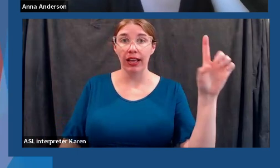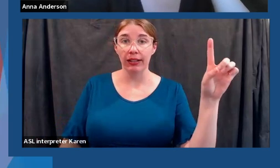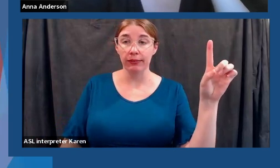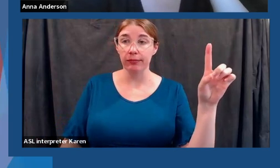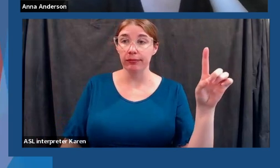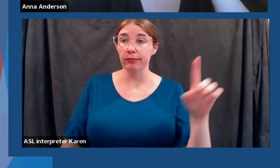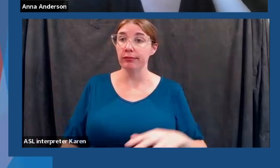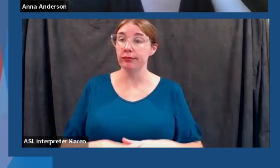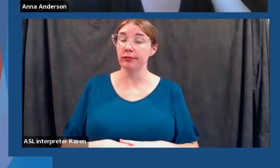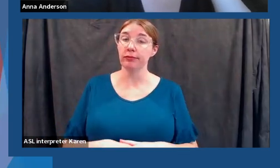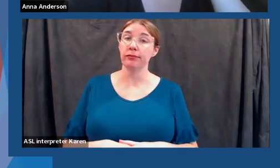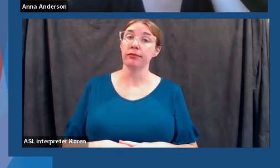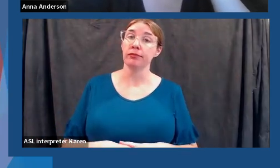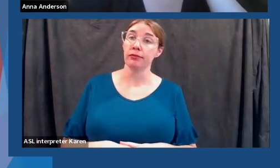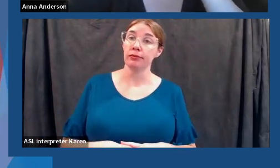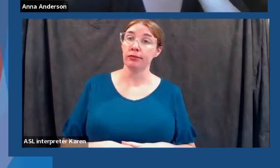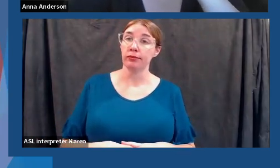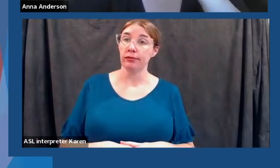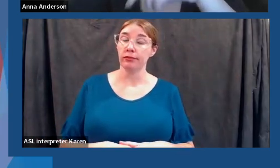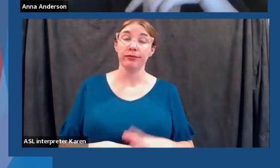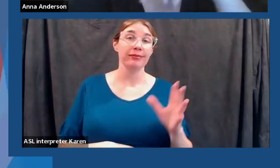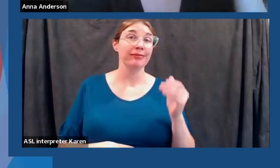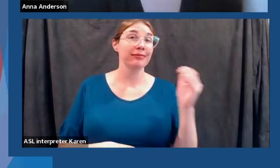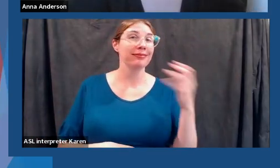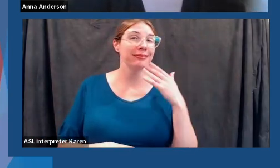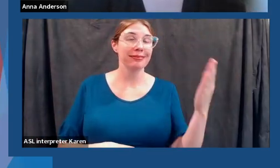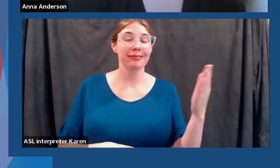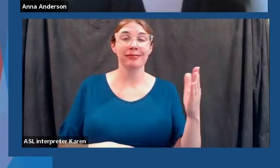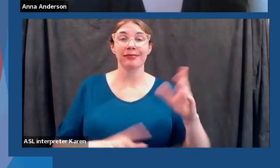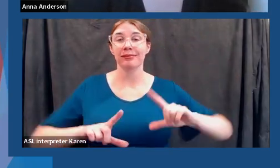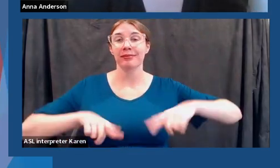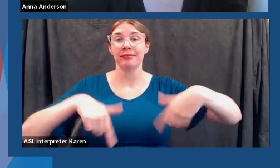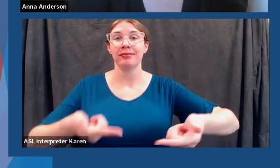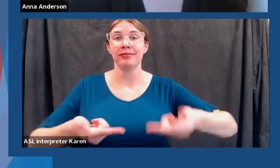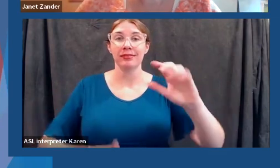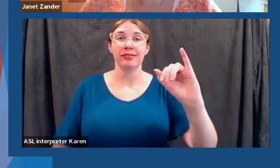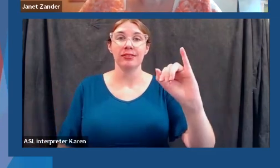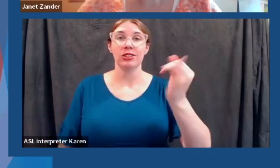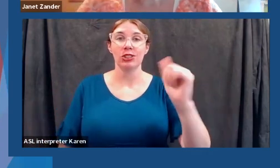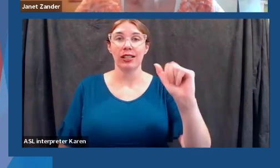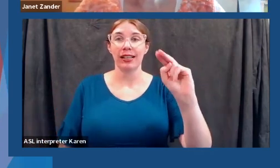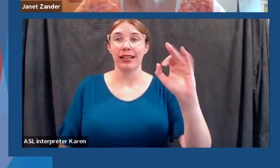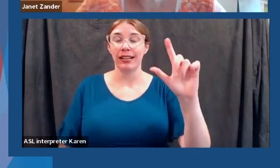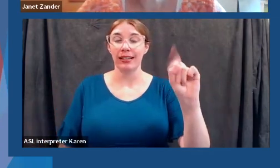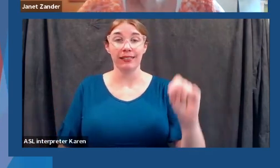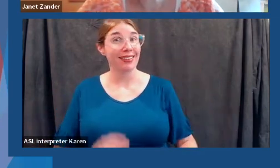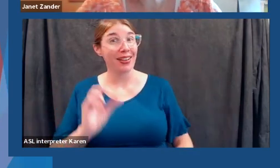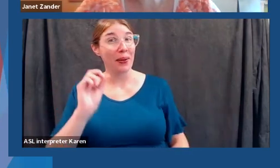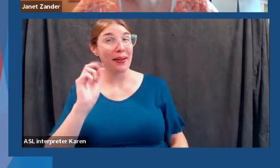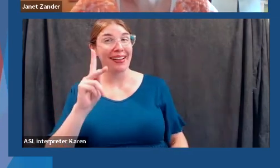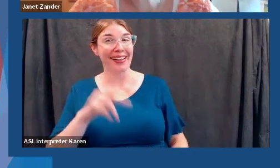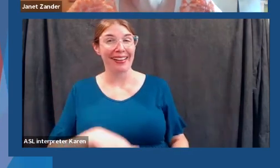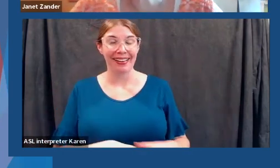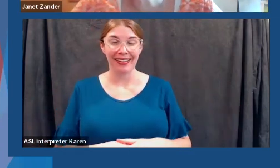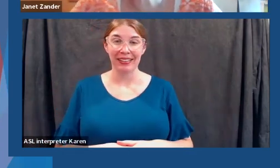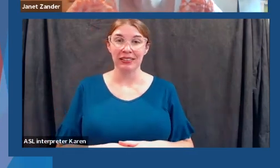Next, Jenny. Thank you. Oh, I'm going to turn it over to Janet. All right. So I mentioned earlier